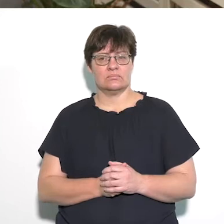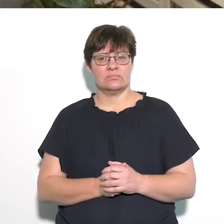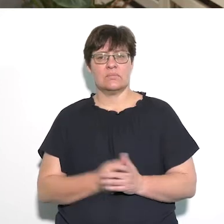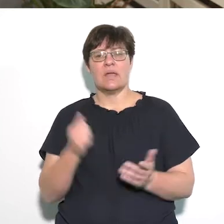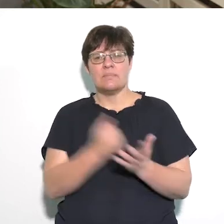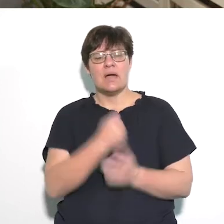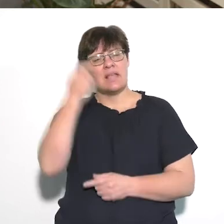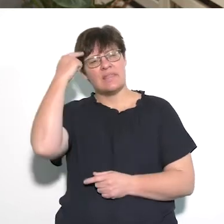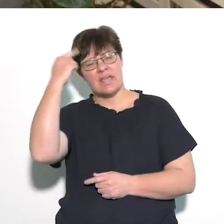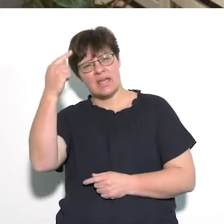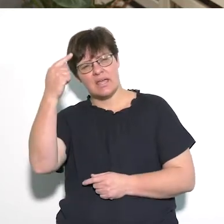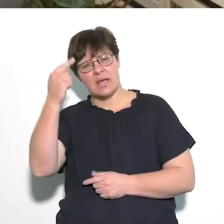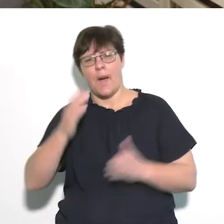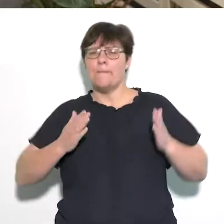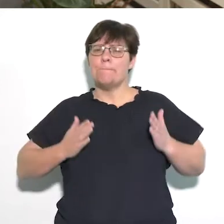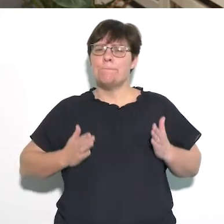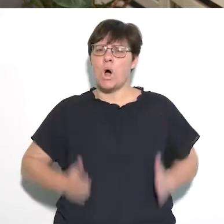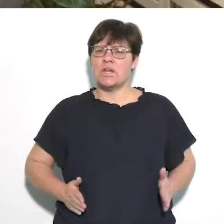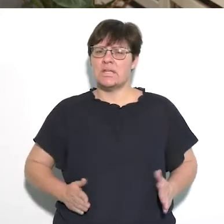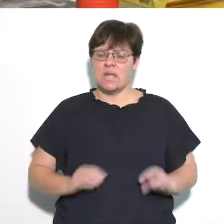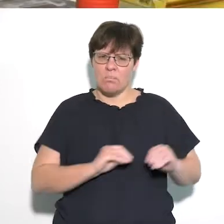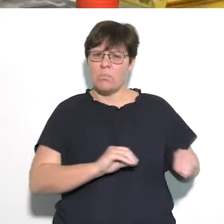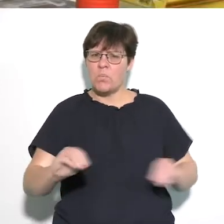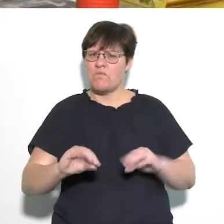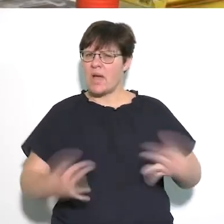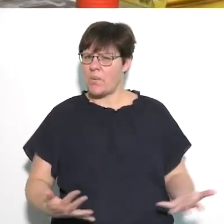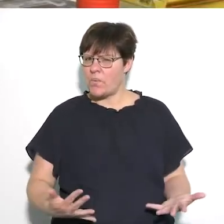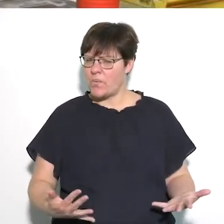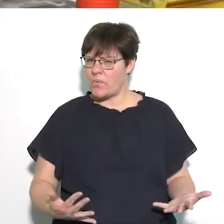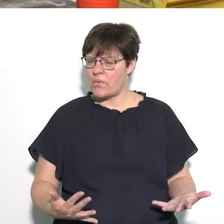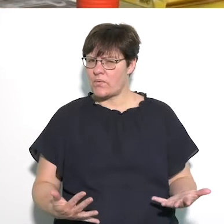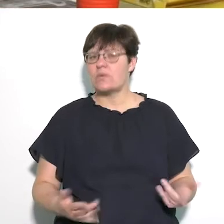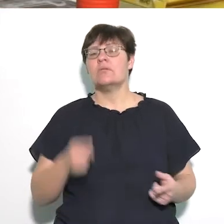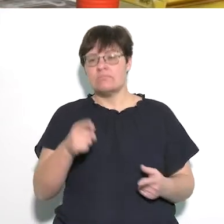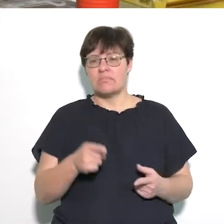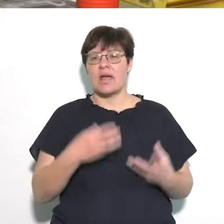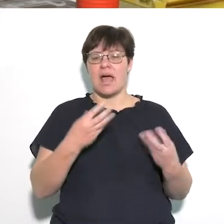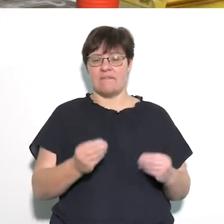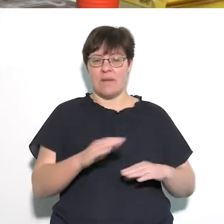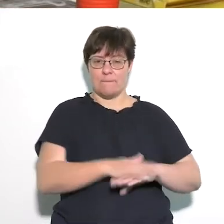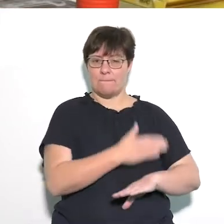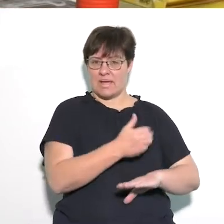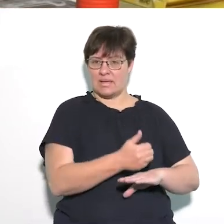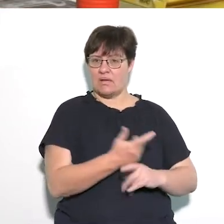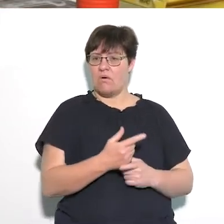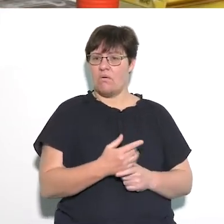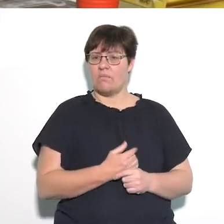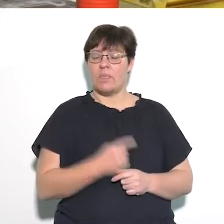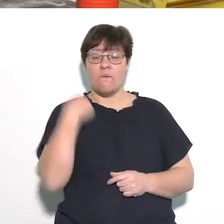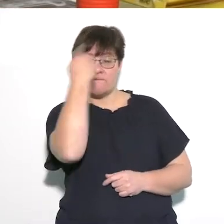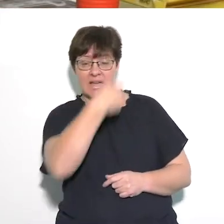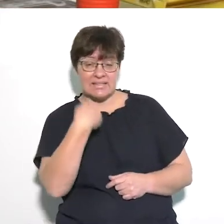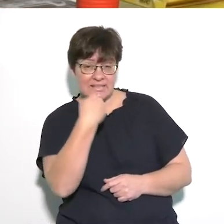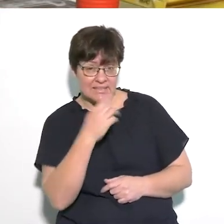to think about how their body moves. Okay, and you have your base, your face,